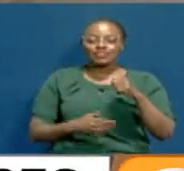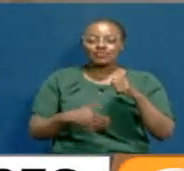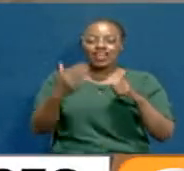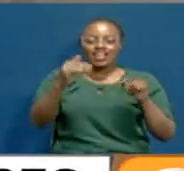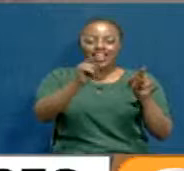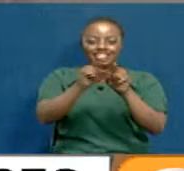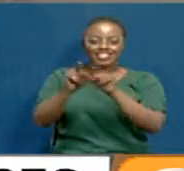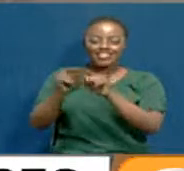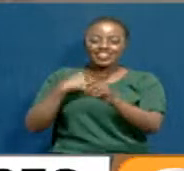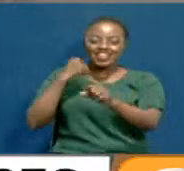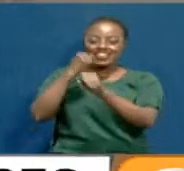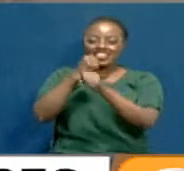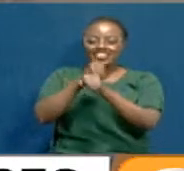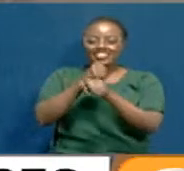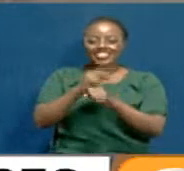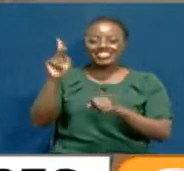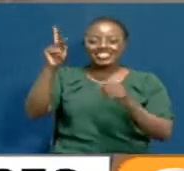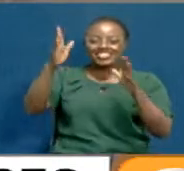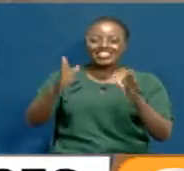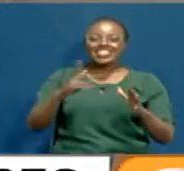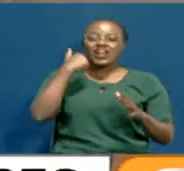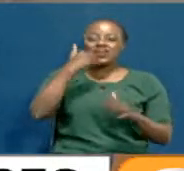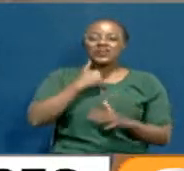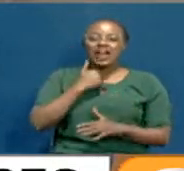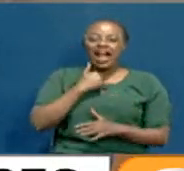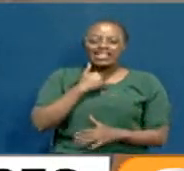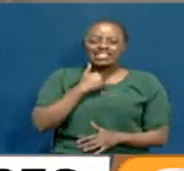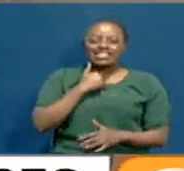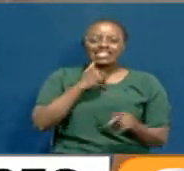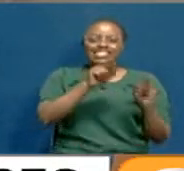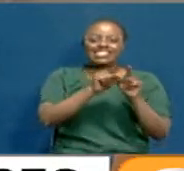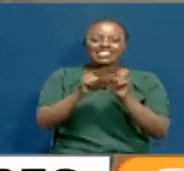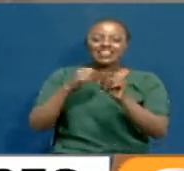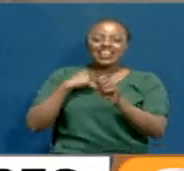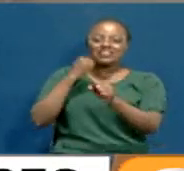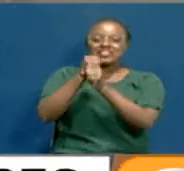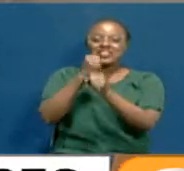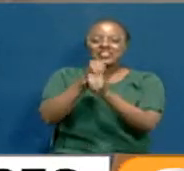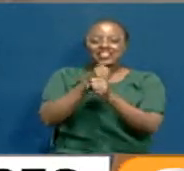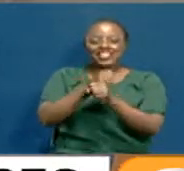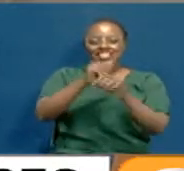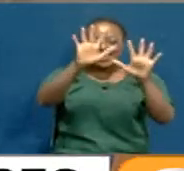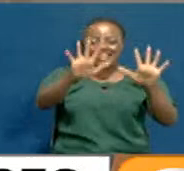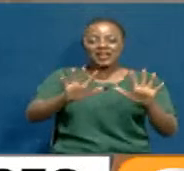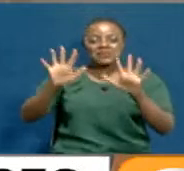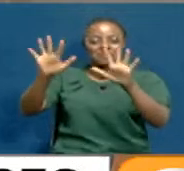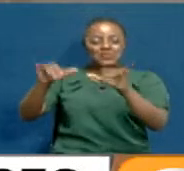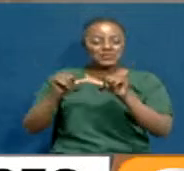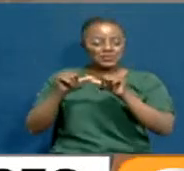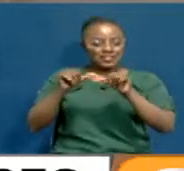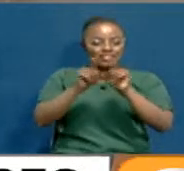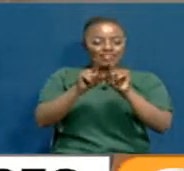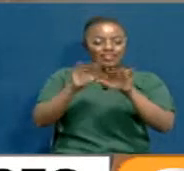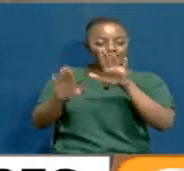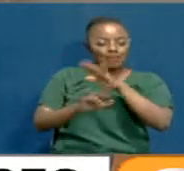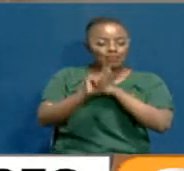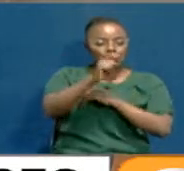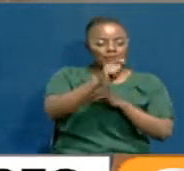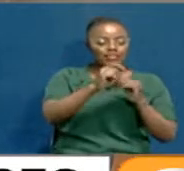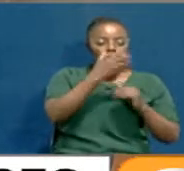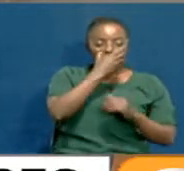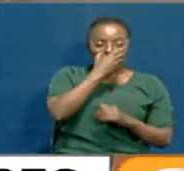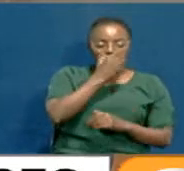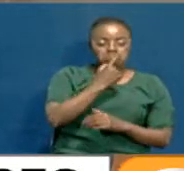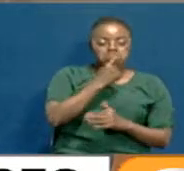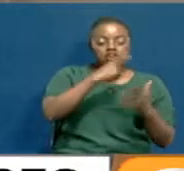promises to uplift Kenyans from their financial plight have been in plenty on the campaign trail. With Deputy President William Ruto